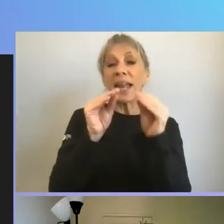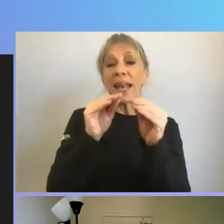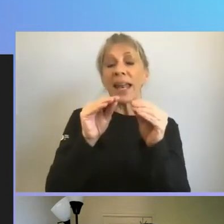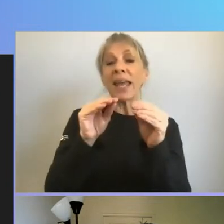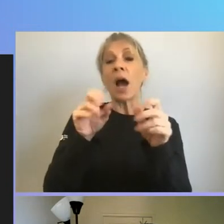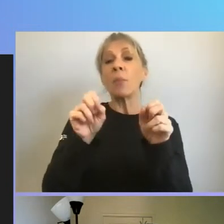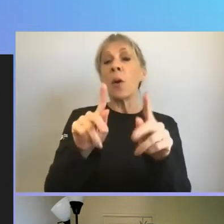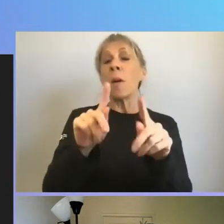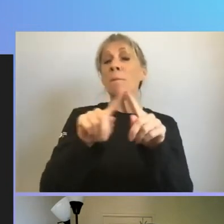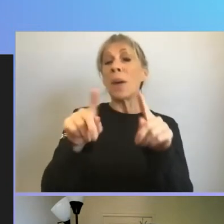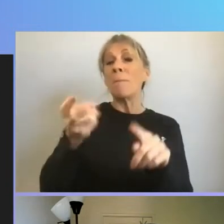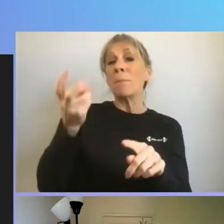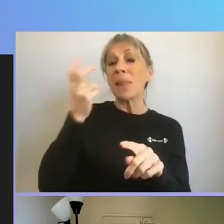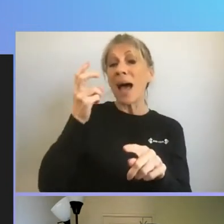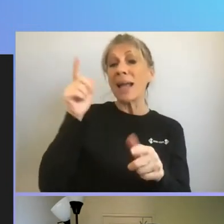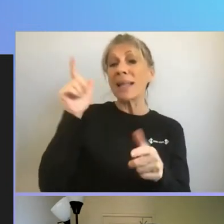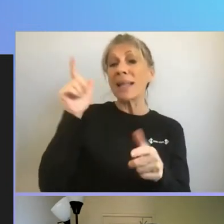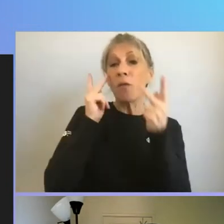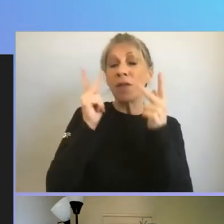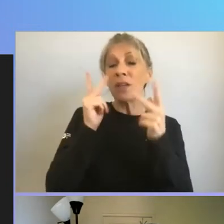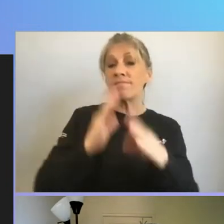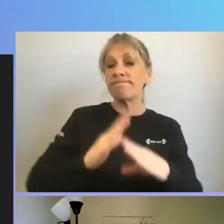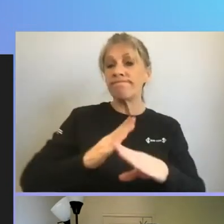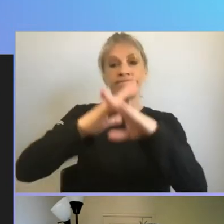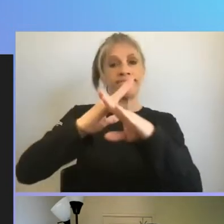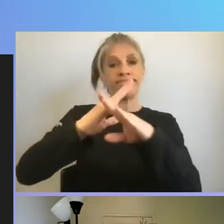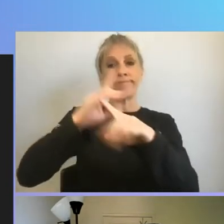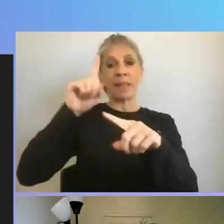low vision users are barred from participating.